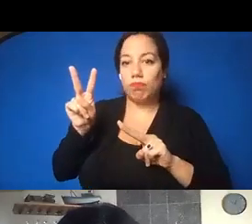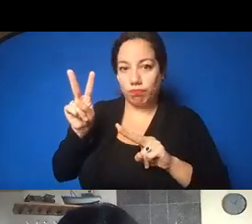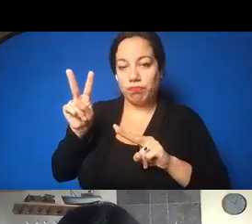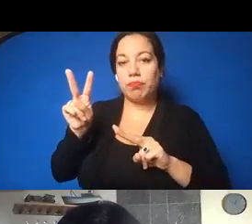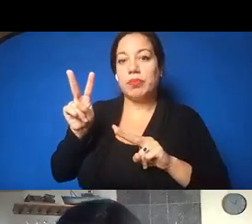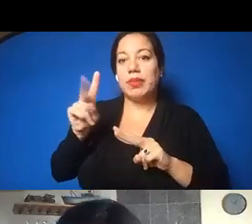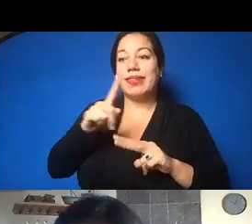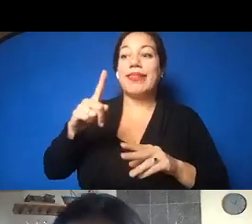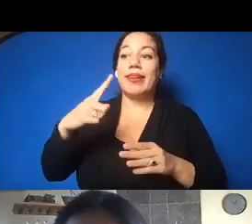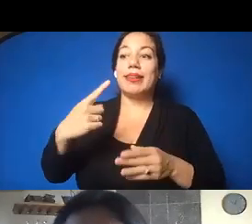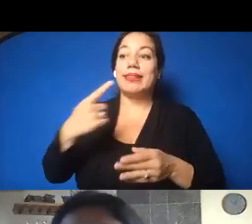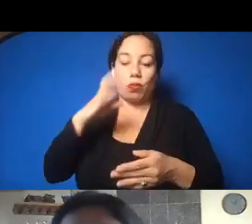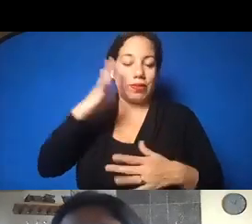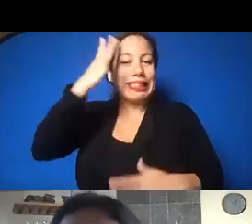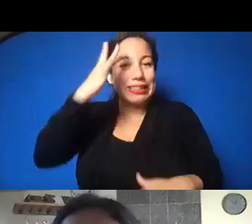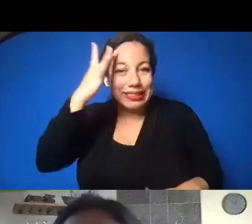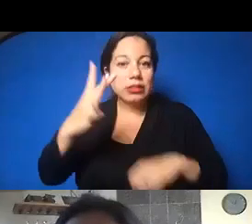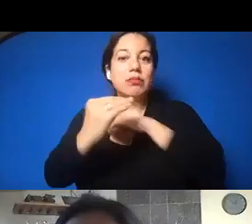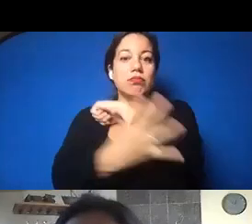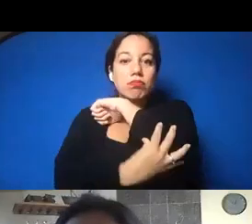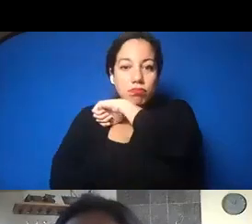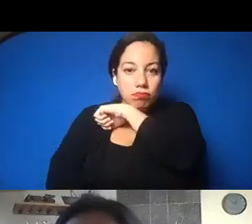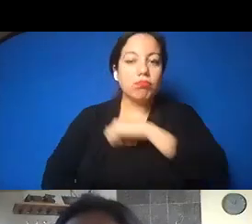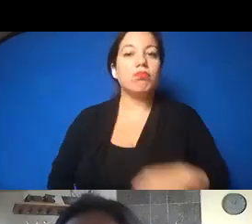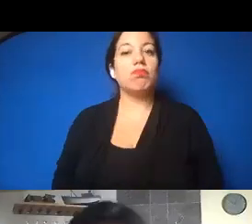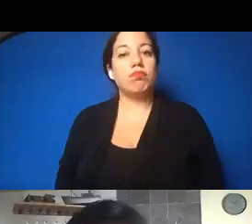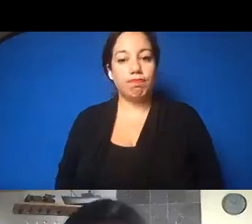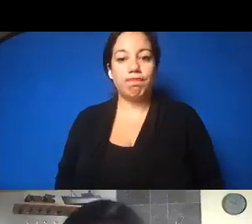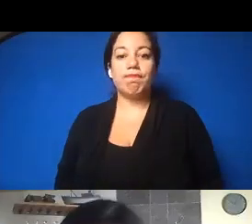There would be illness and poverty.